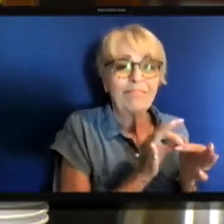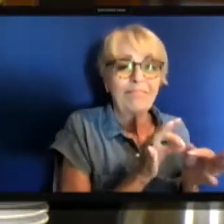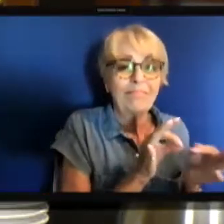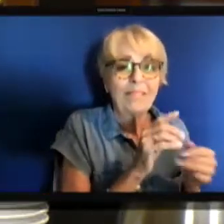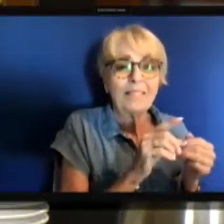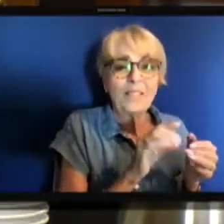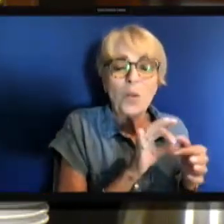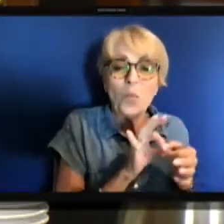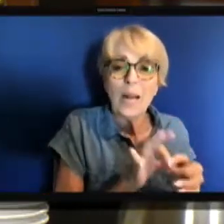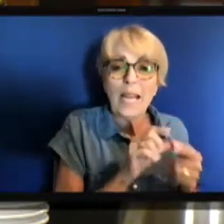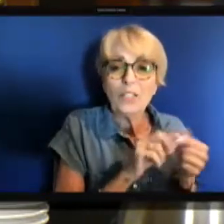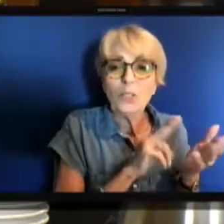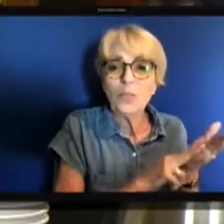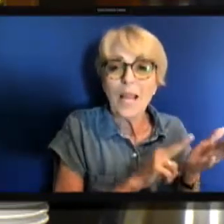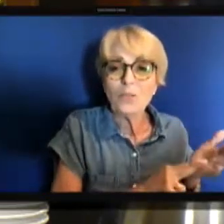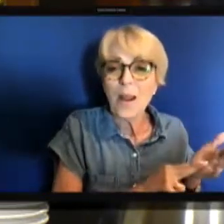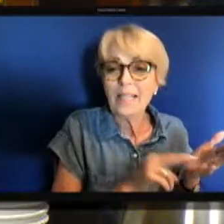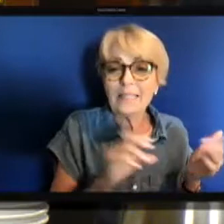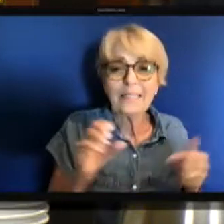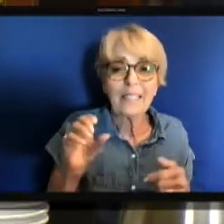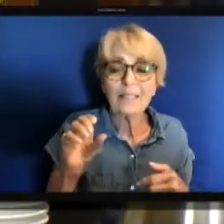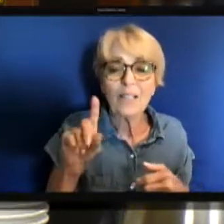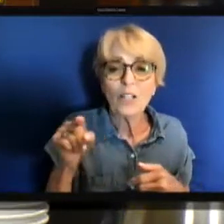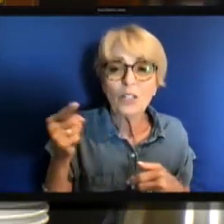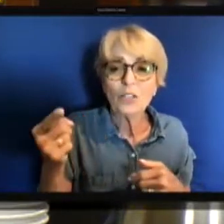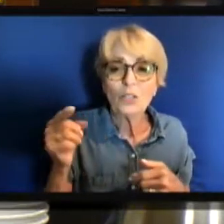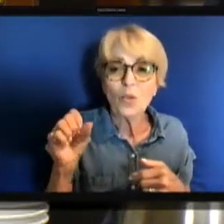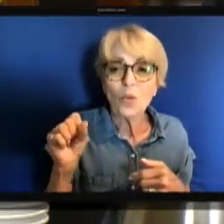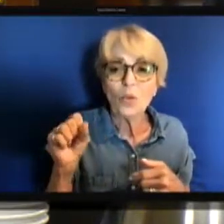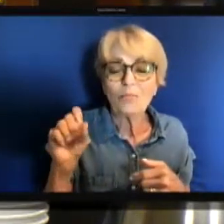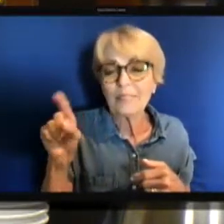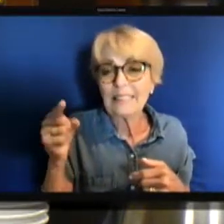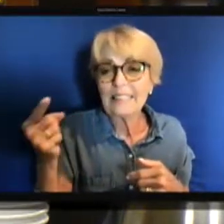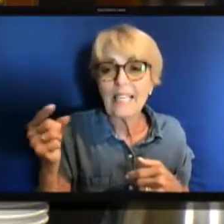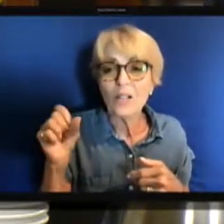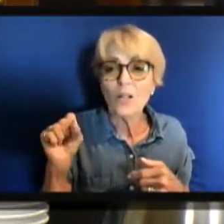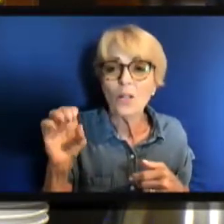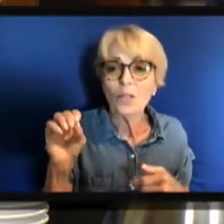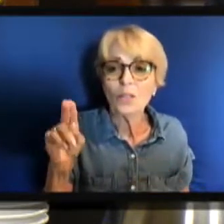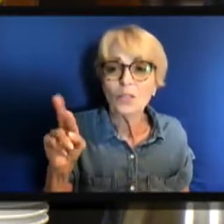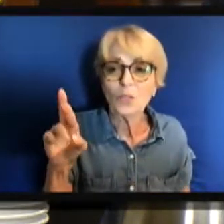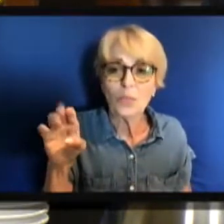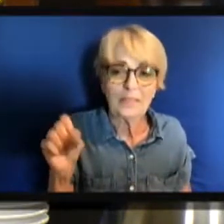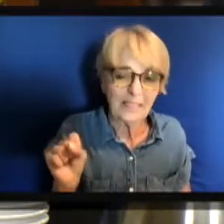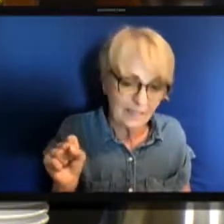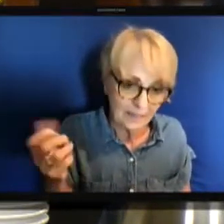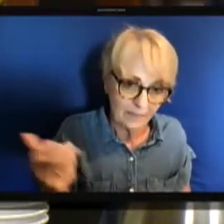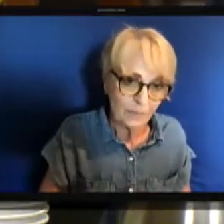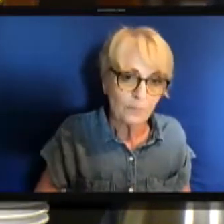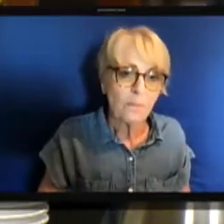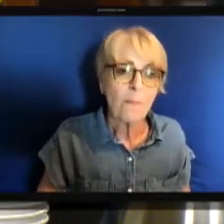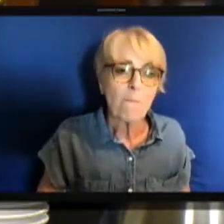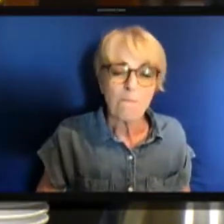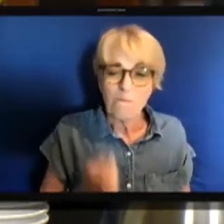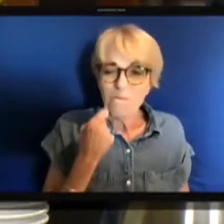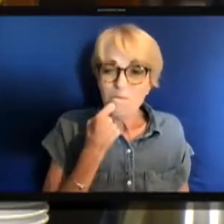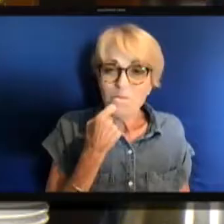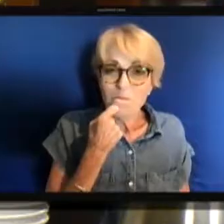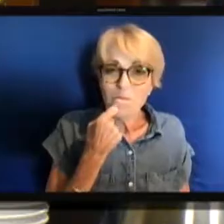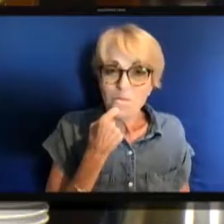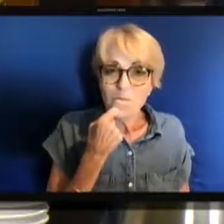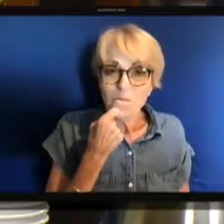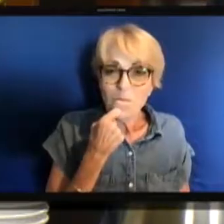sole sources or single sources. So just recently with Juneteenth,